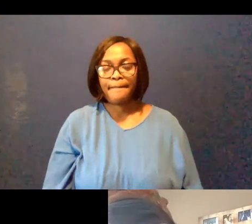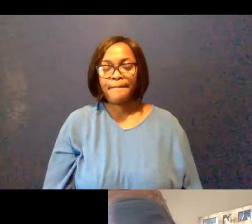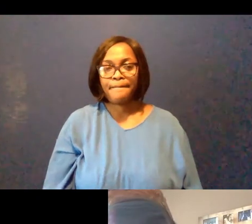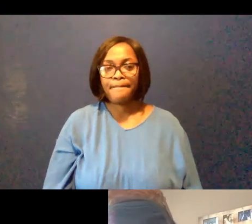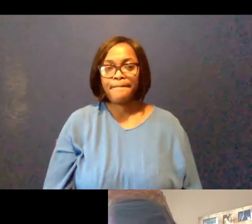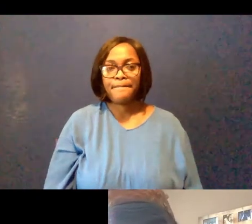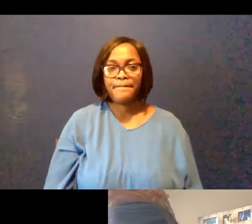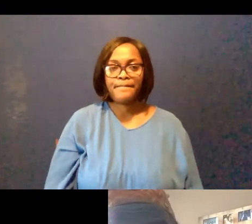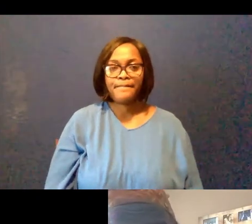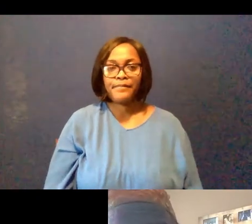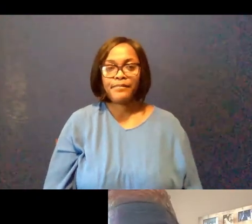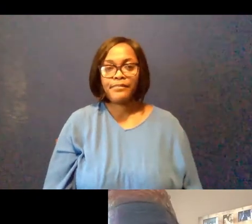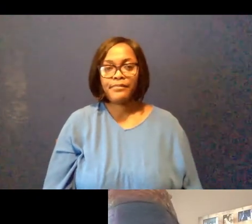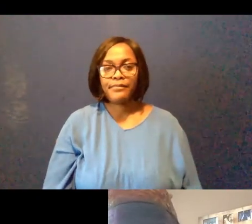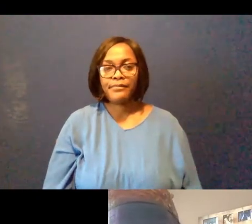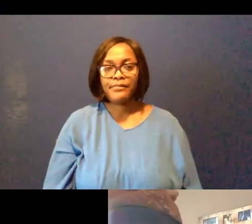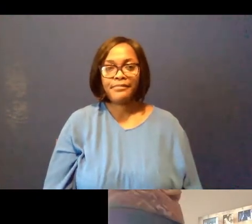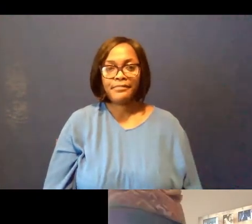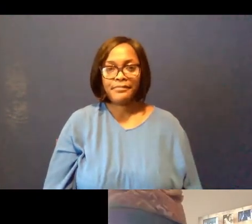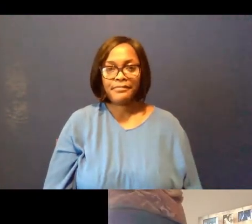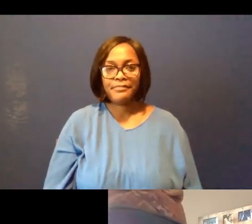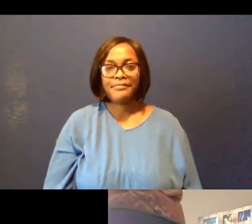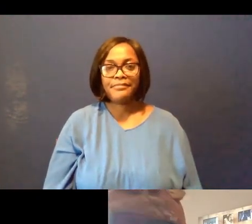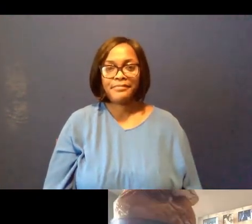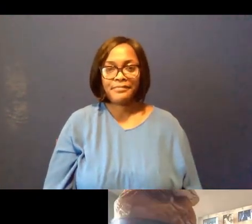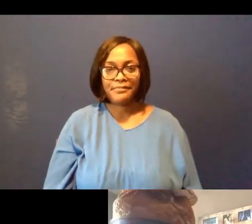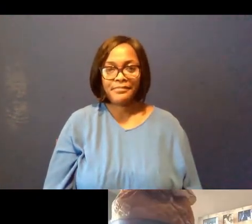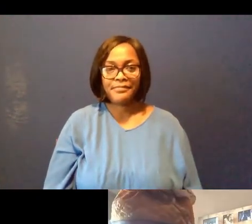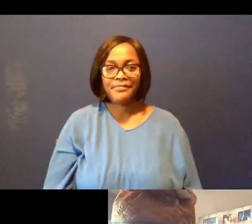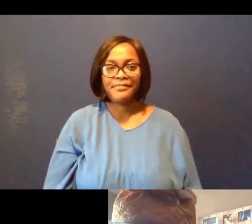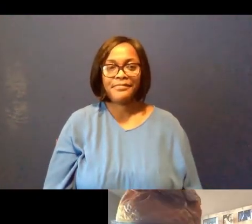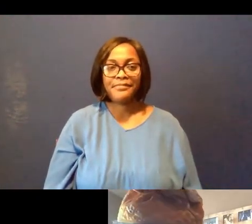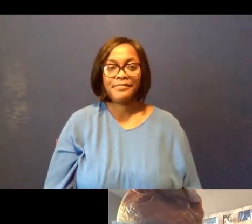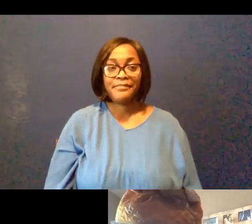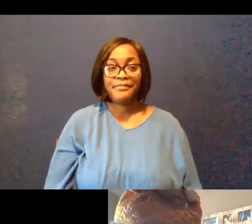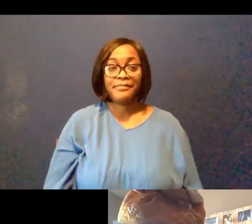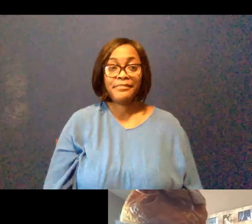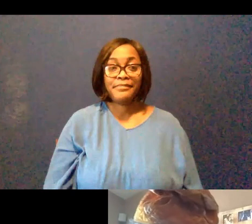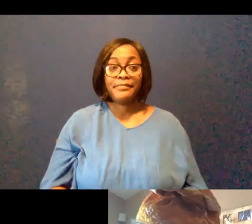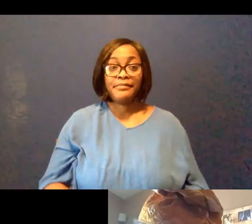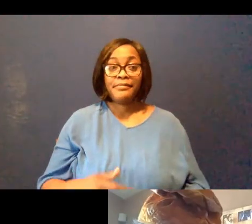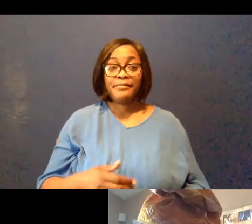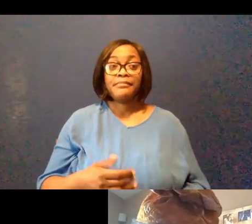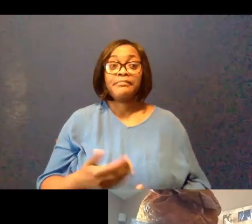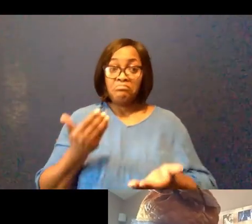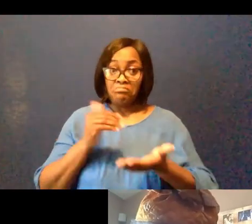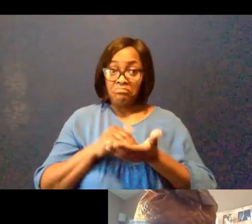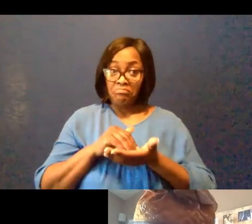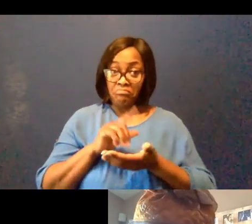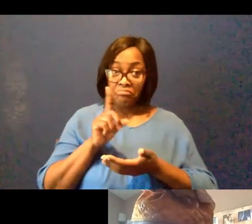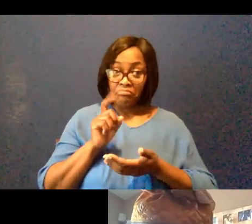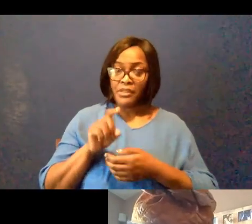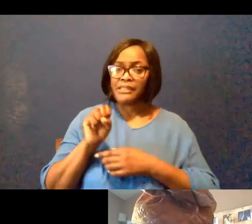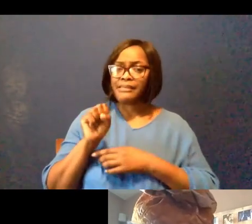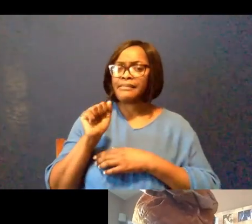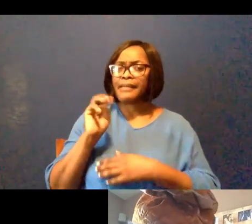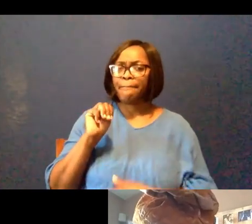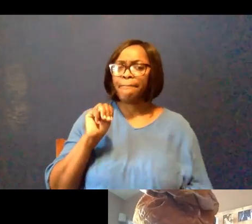being fully part of God's children, where all are welcome, but rather a burden to be pitied.